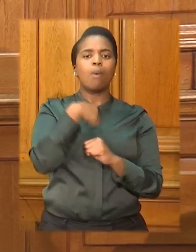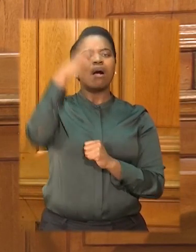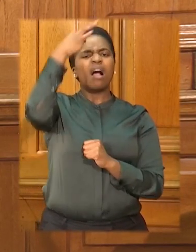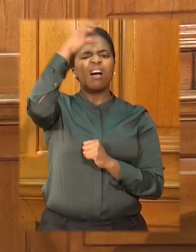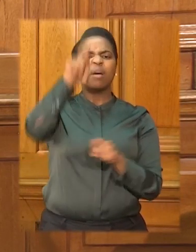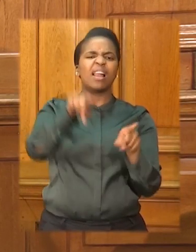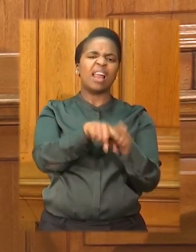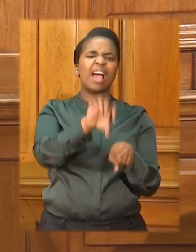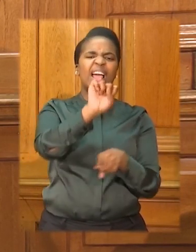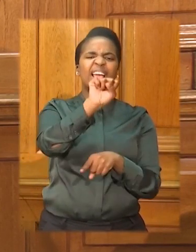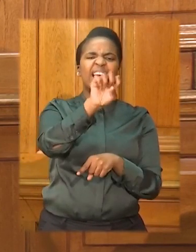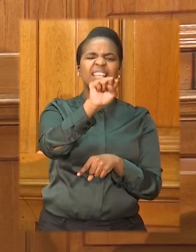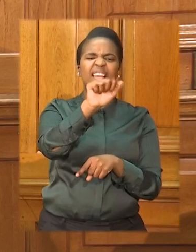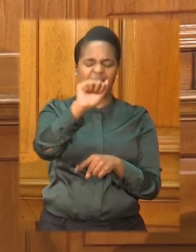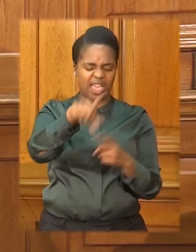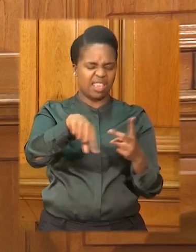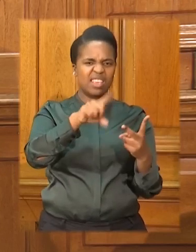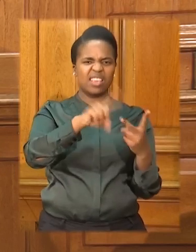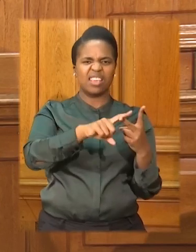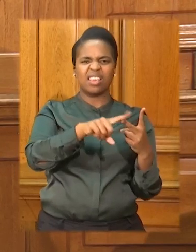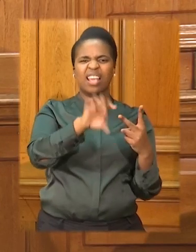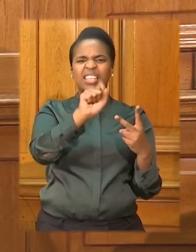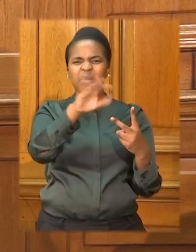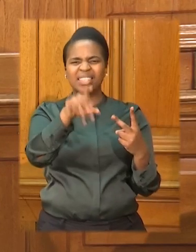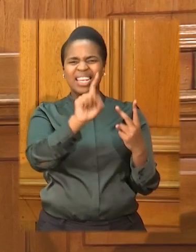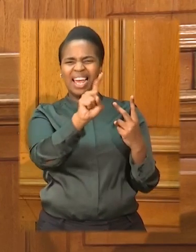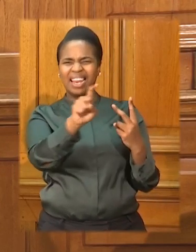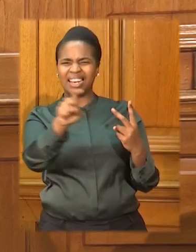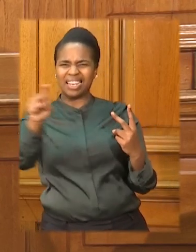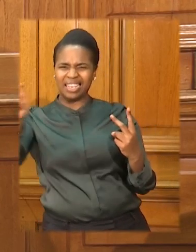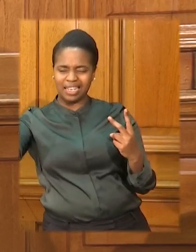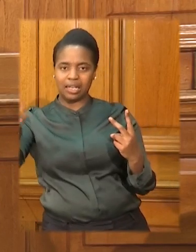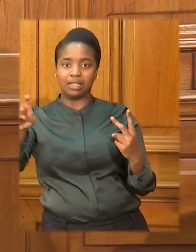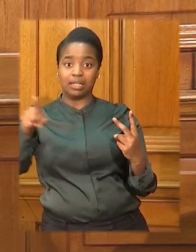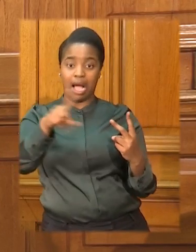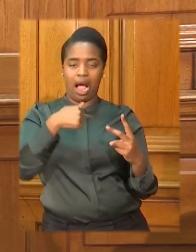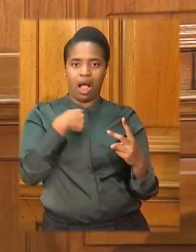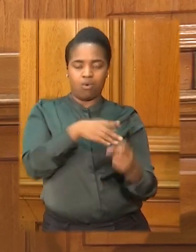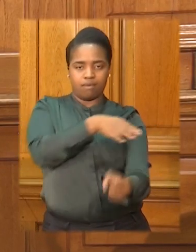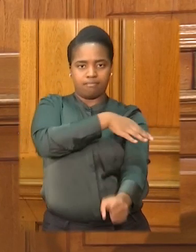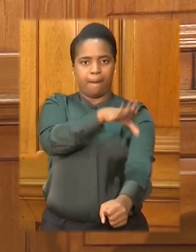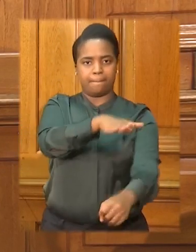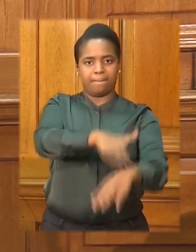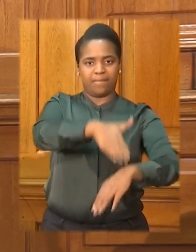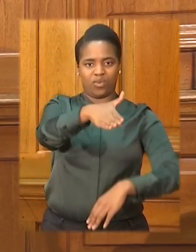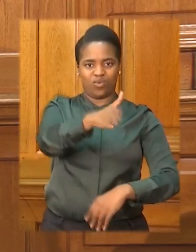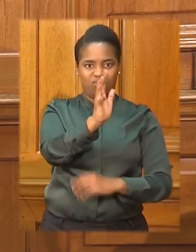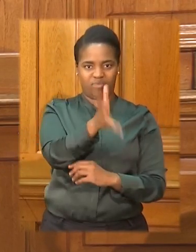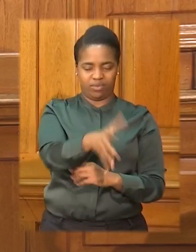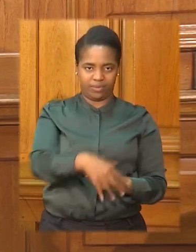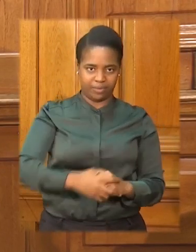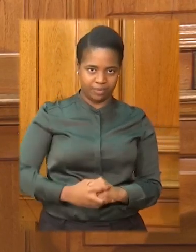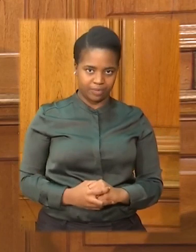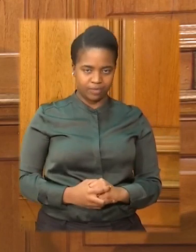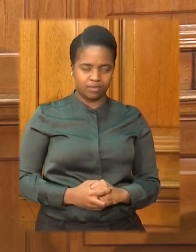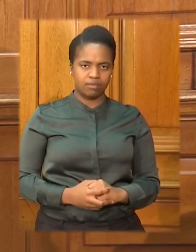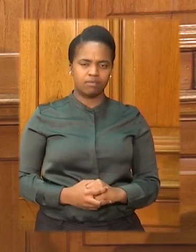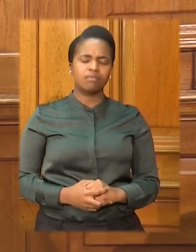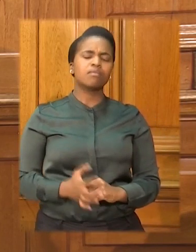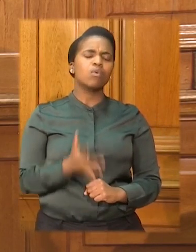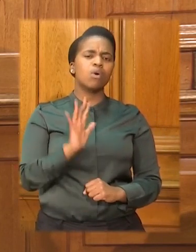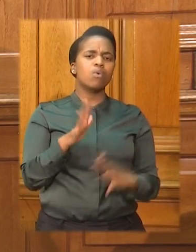enterprises, and to strengthen the informal sector. We will forge a